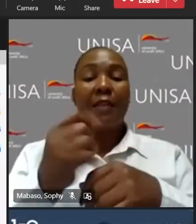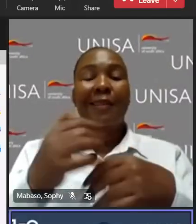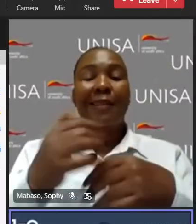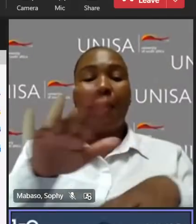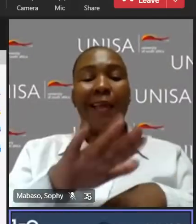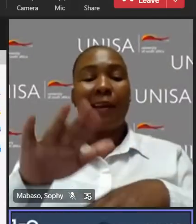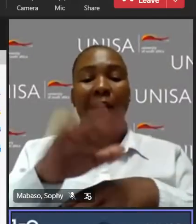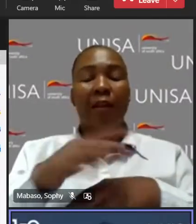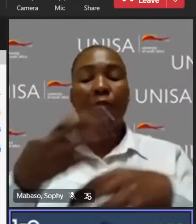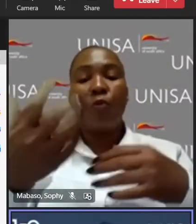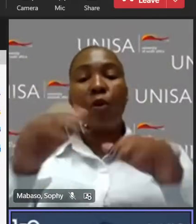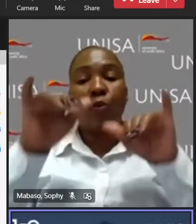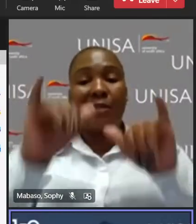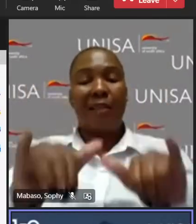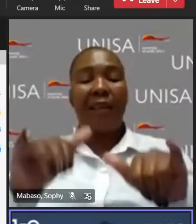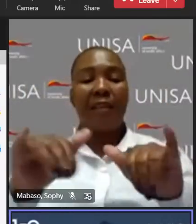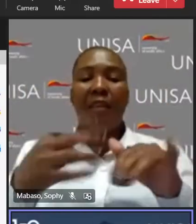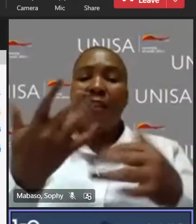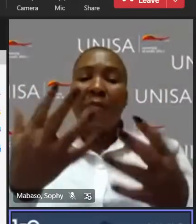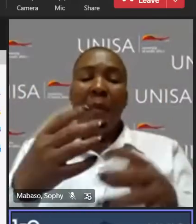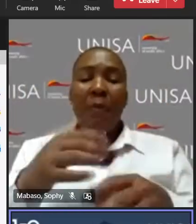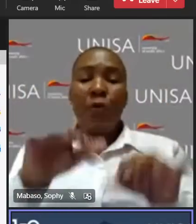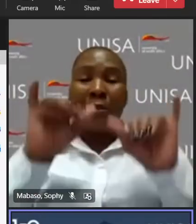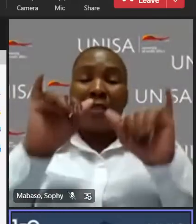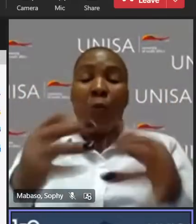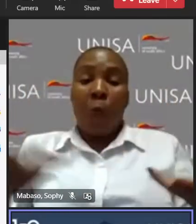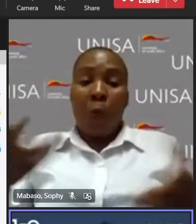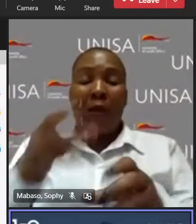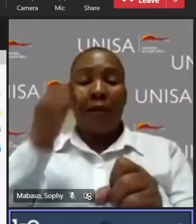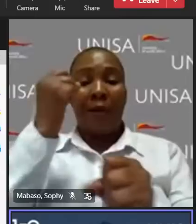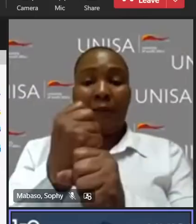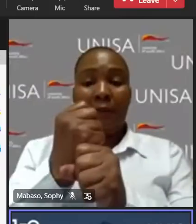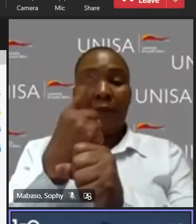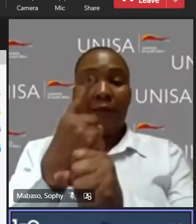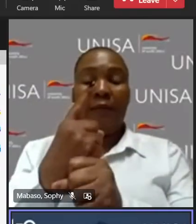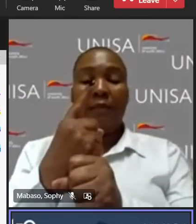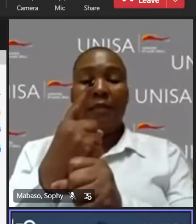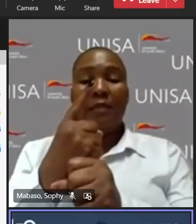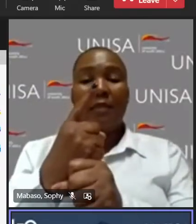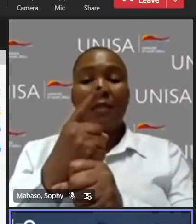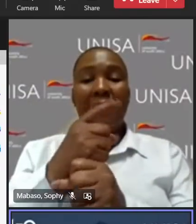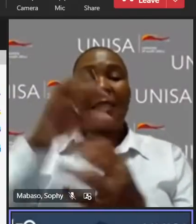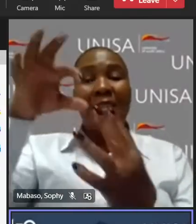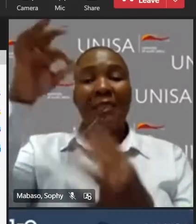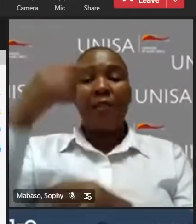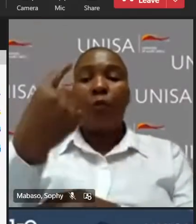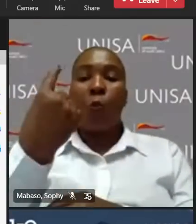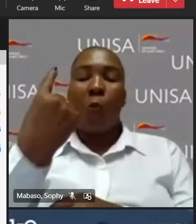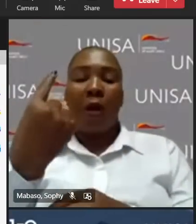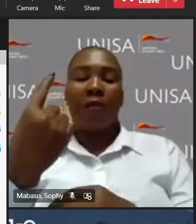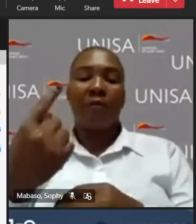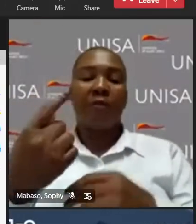If you stay in Gauteng, then select one in Limpopo.